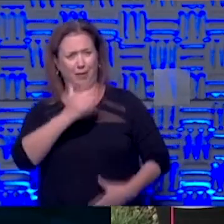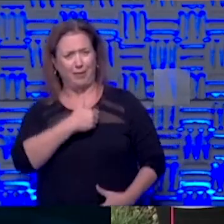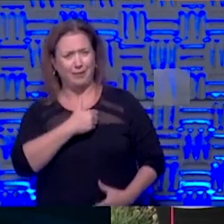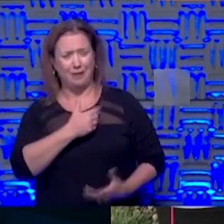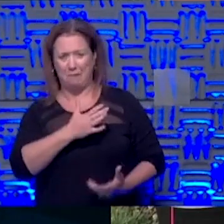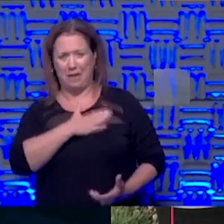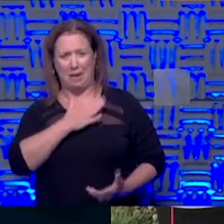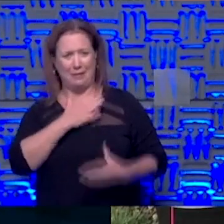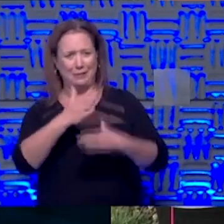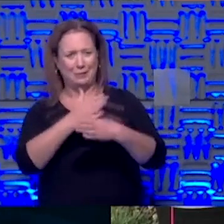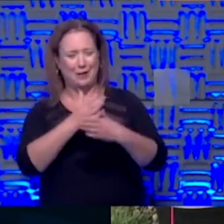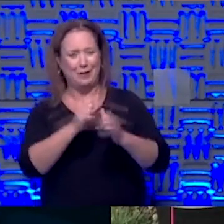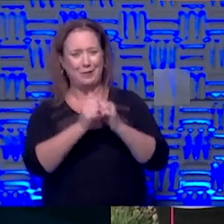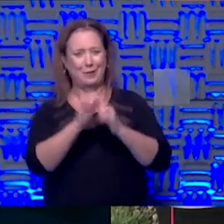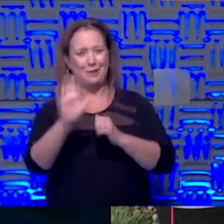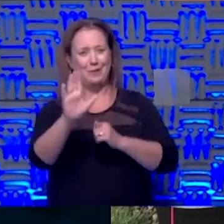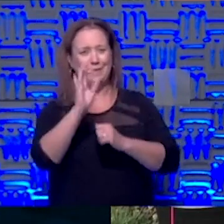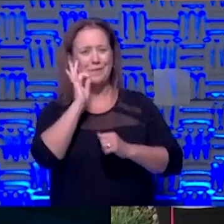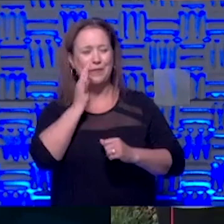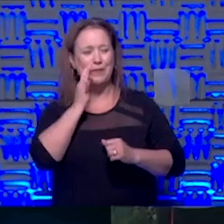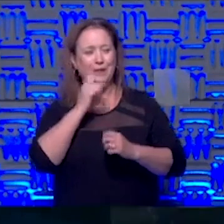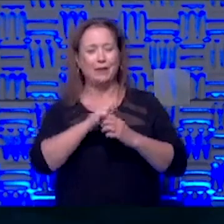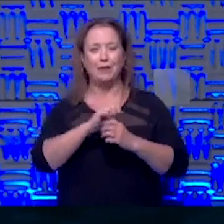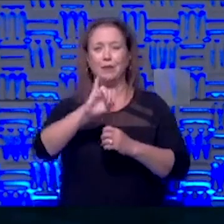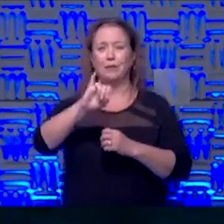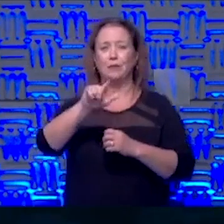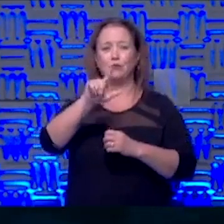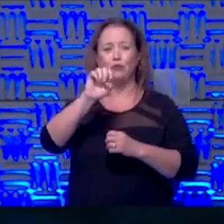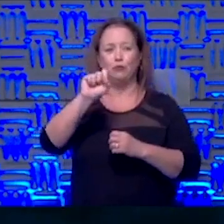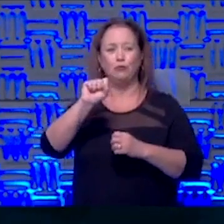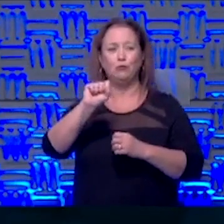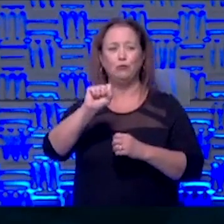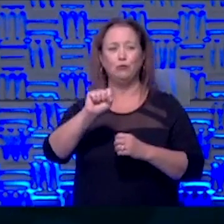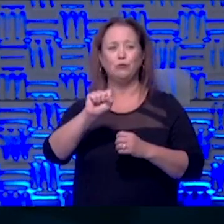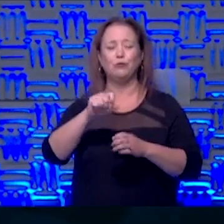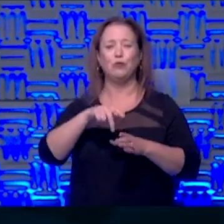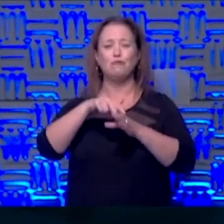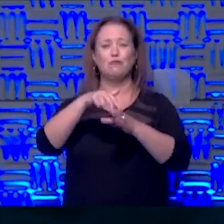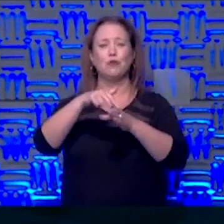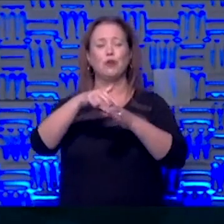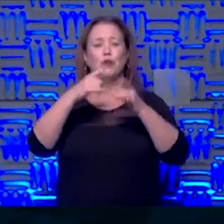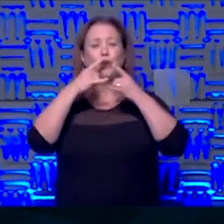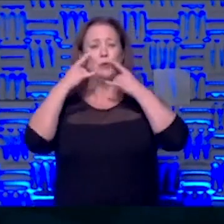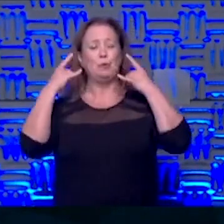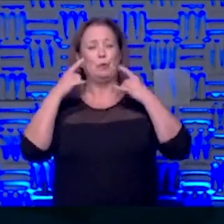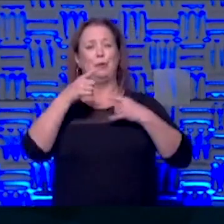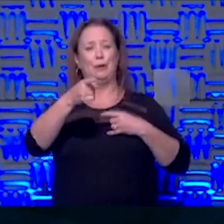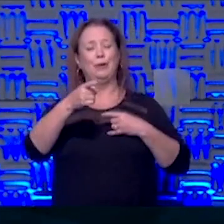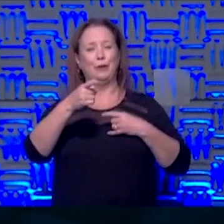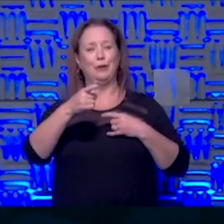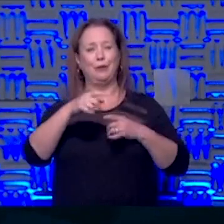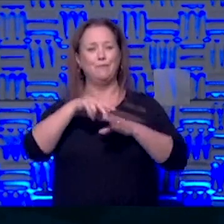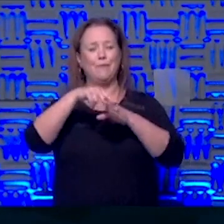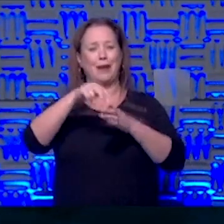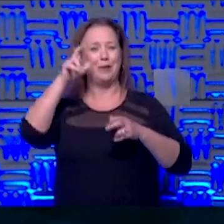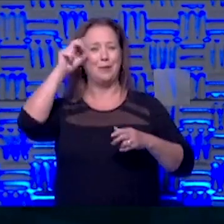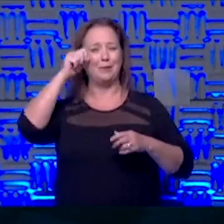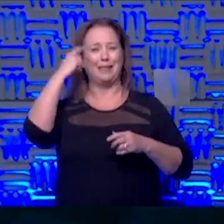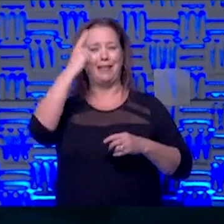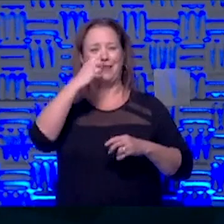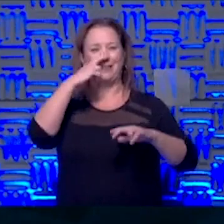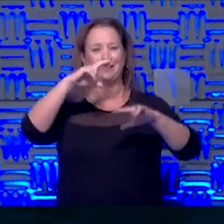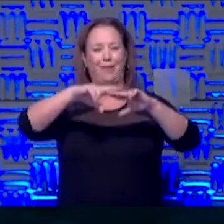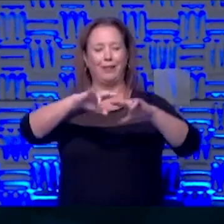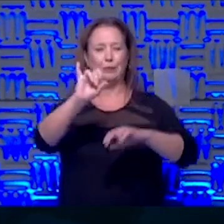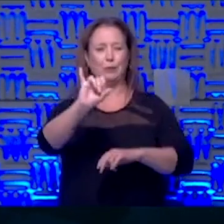that. And here's Jules riding Cooper. They like to socially distance together. And that looks great, too.